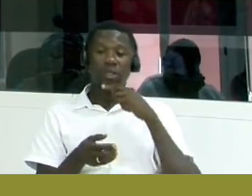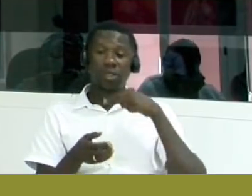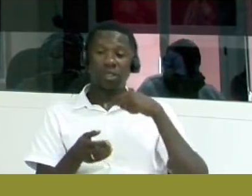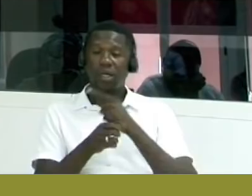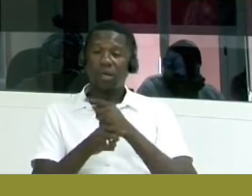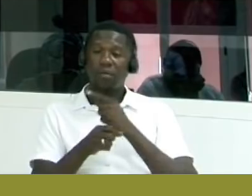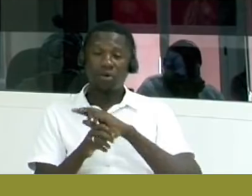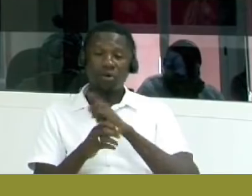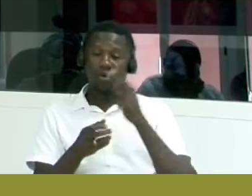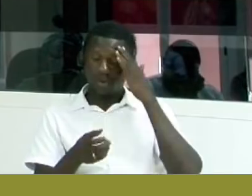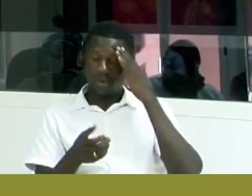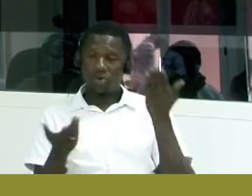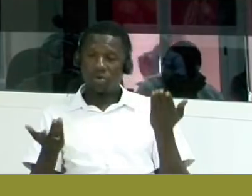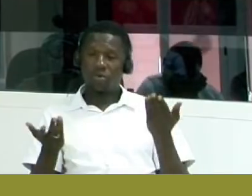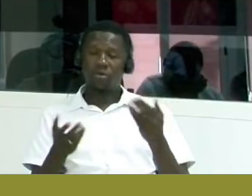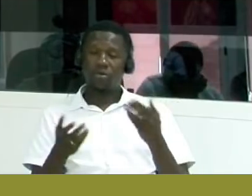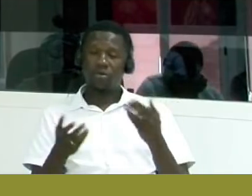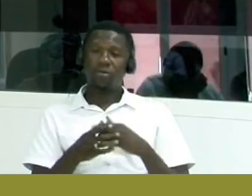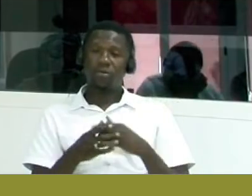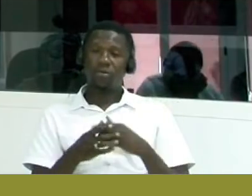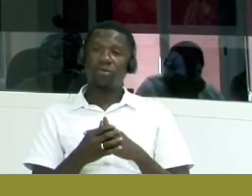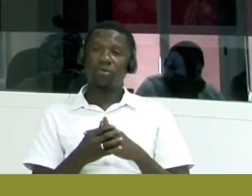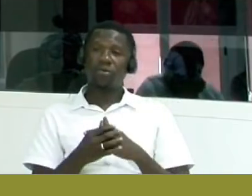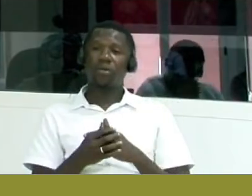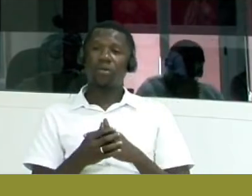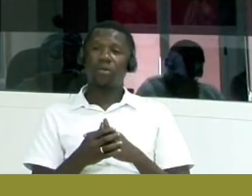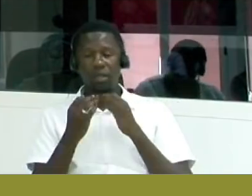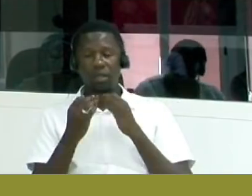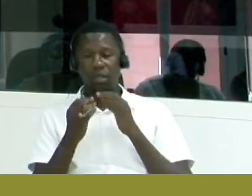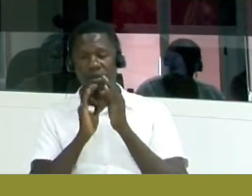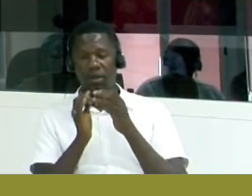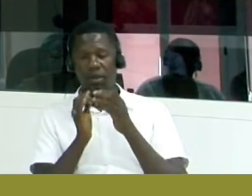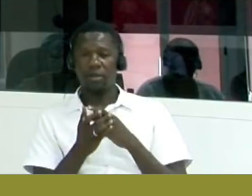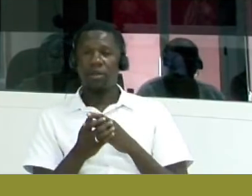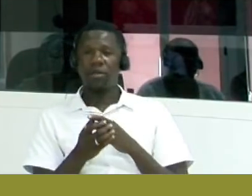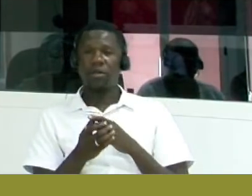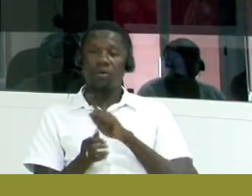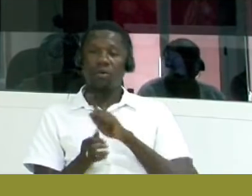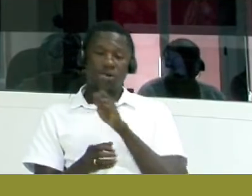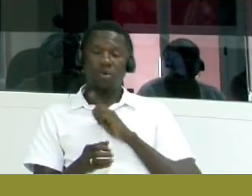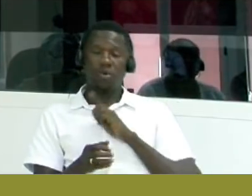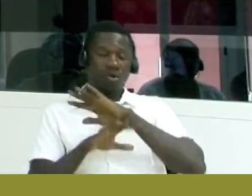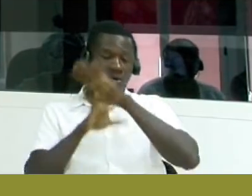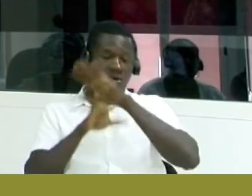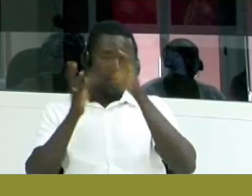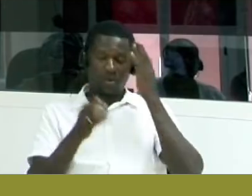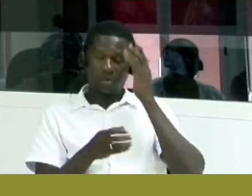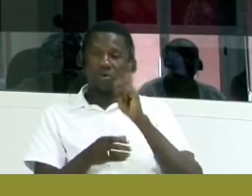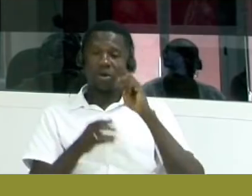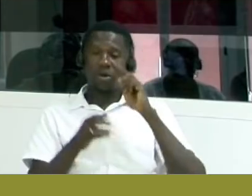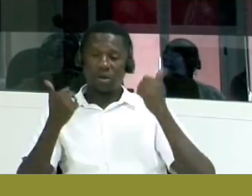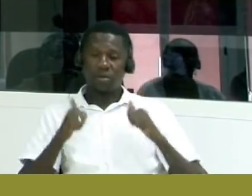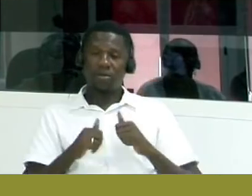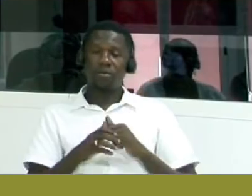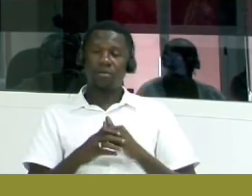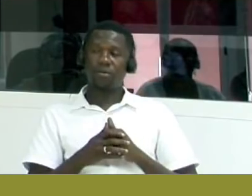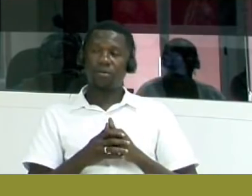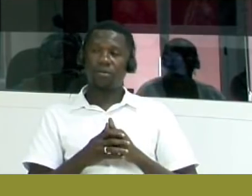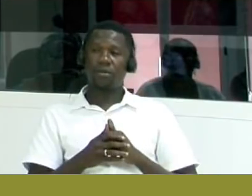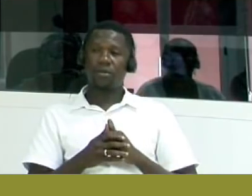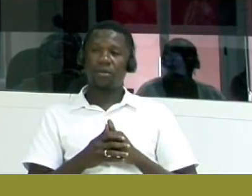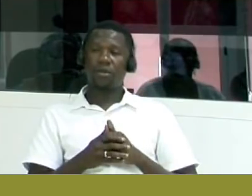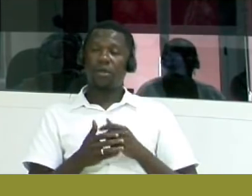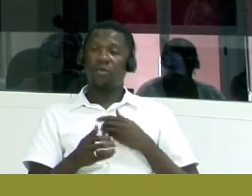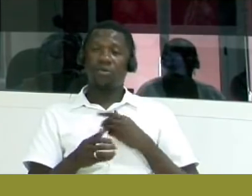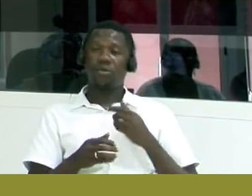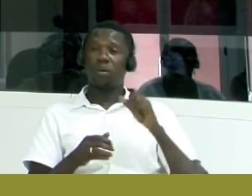abnormal? Explain yourself, Mr. King, so that we understand the circumstances. We all know what happened, counsel. We all knew what happened. It was dictatorial.